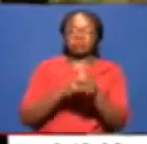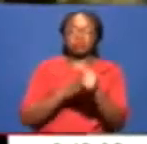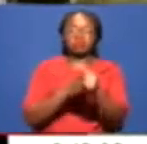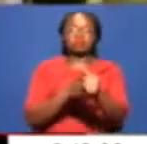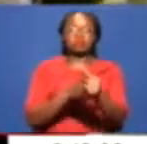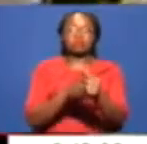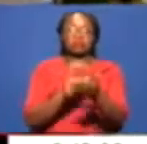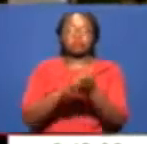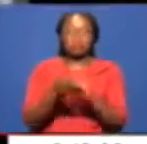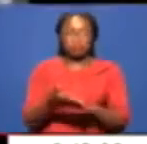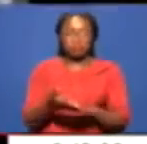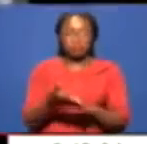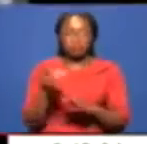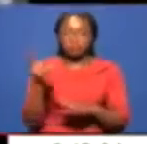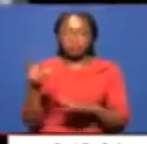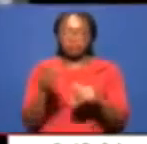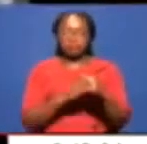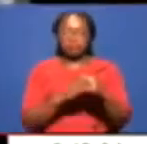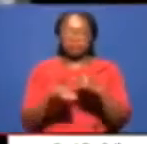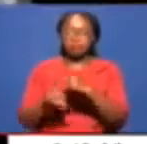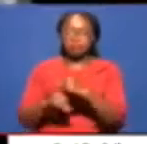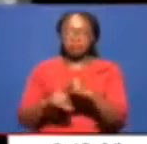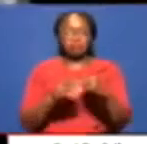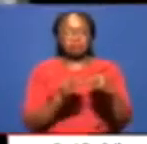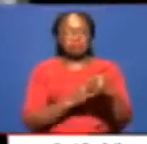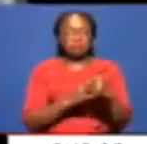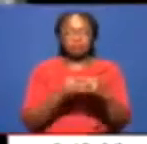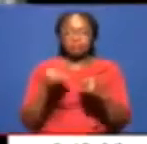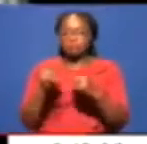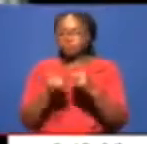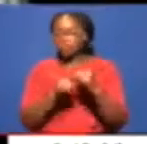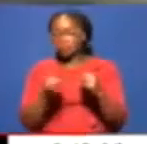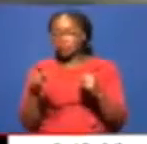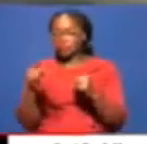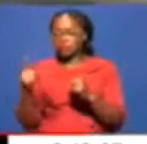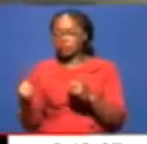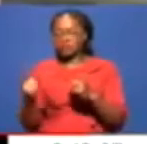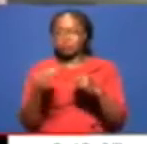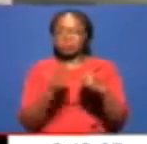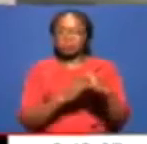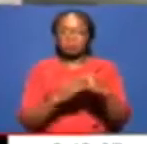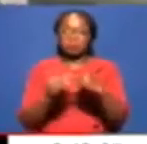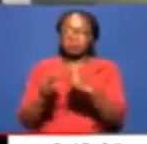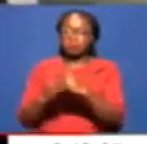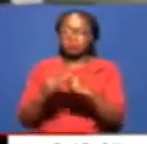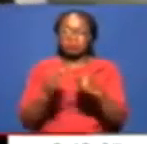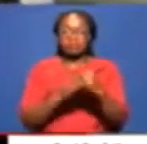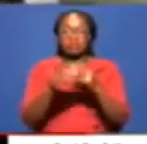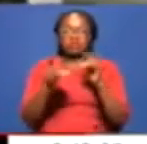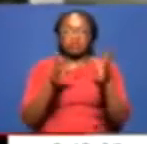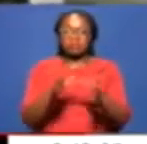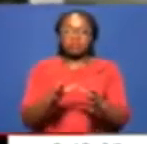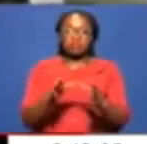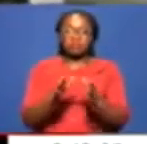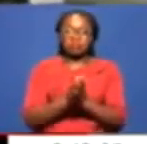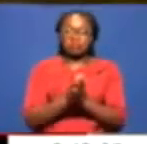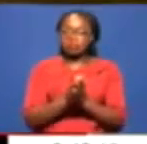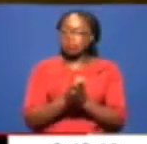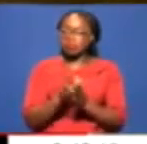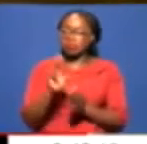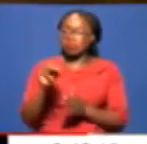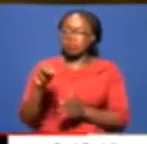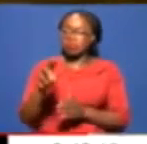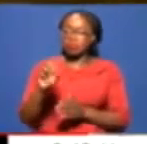From 1968 to 1989, Leakey was the director of the National Museums of Kenya. In